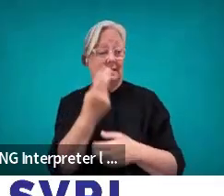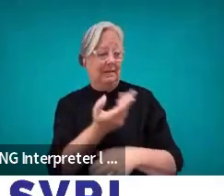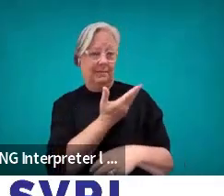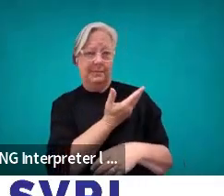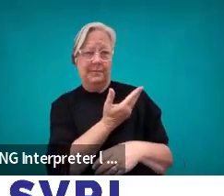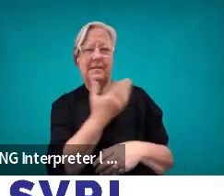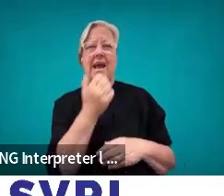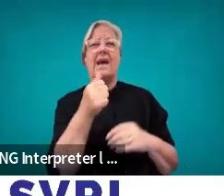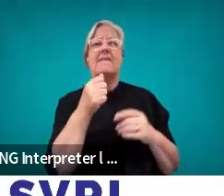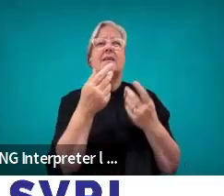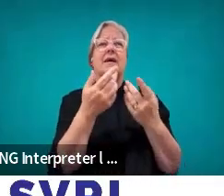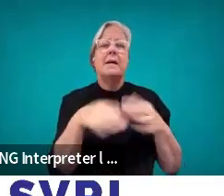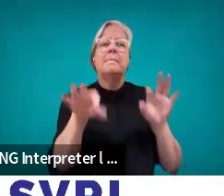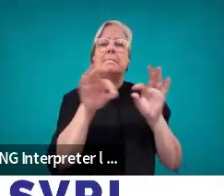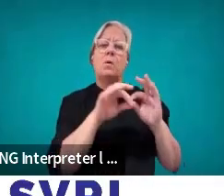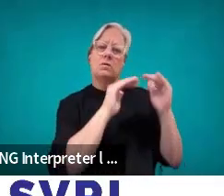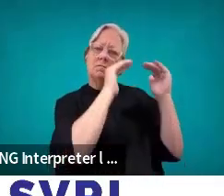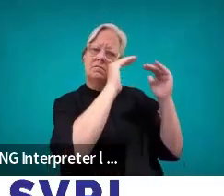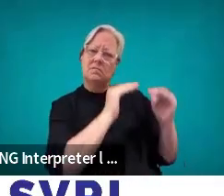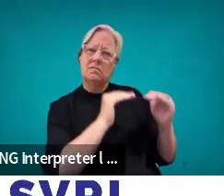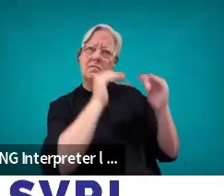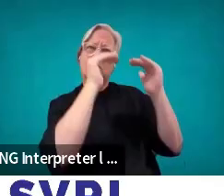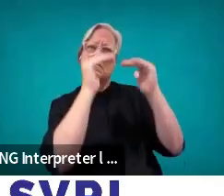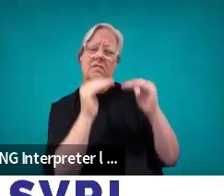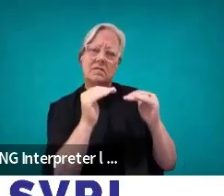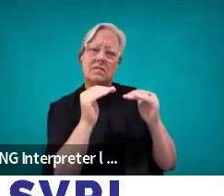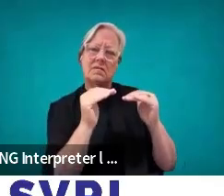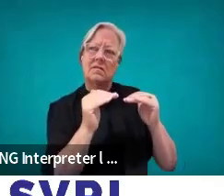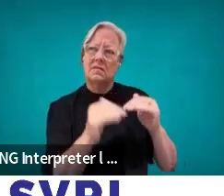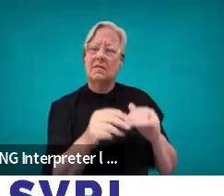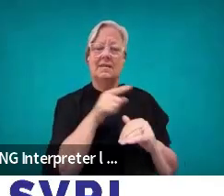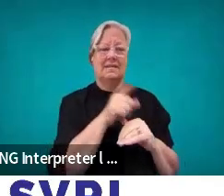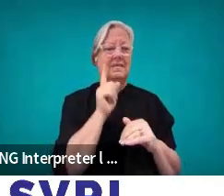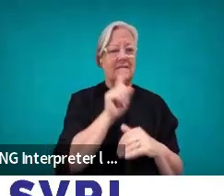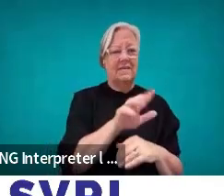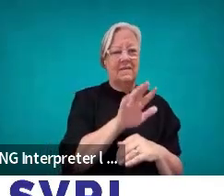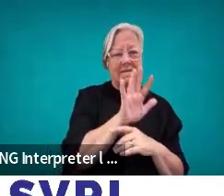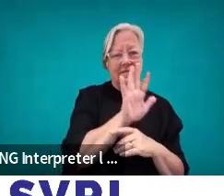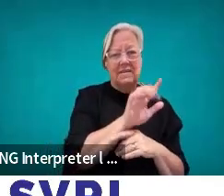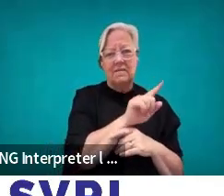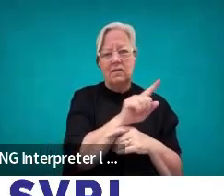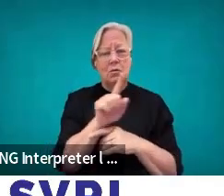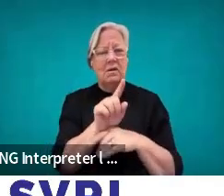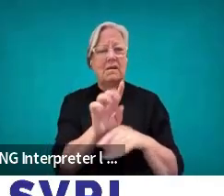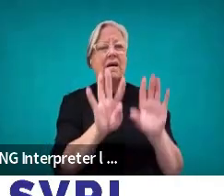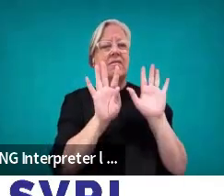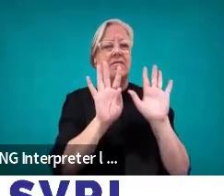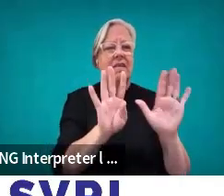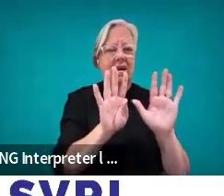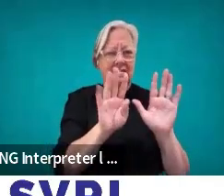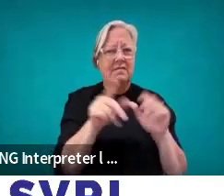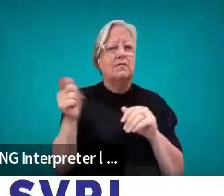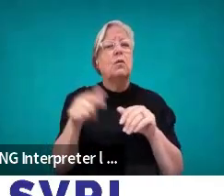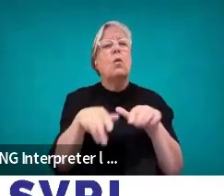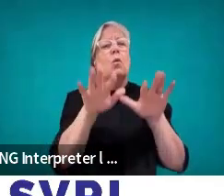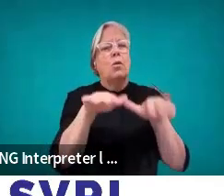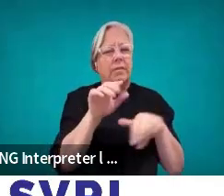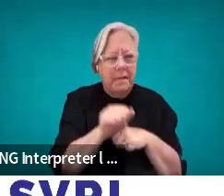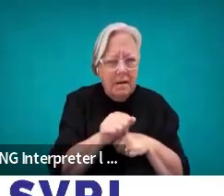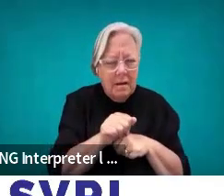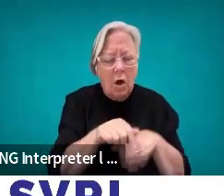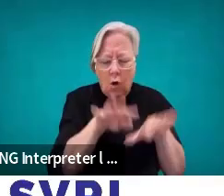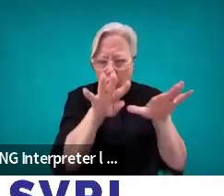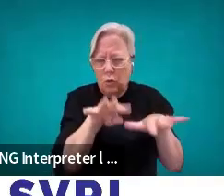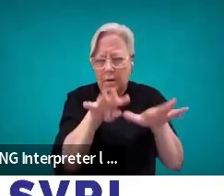towards this event. So it takes place from the 5th to the 9th of October. And it'll be hosted